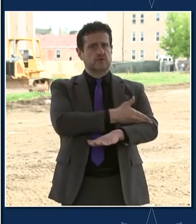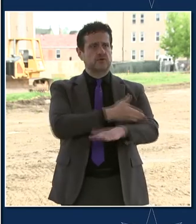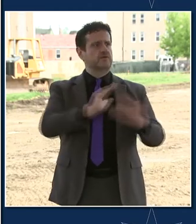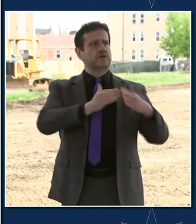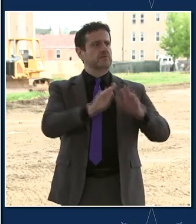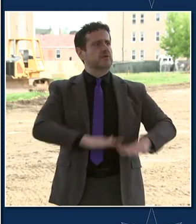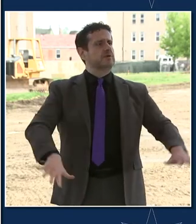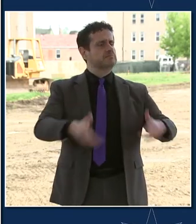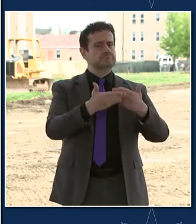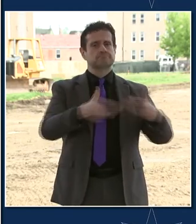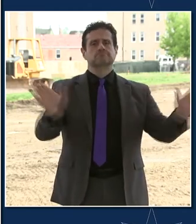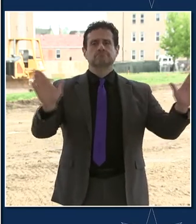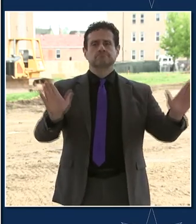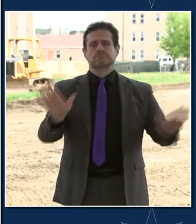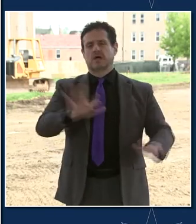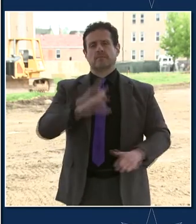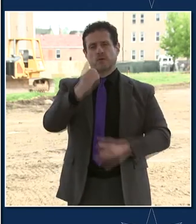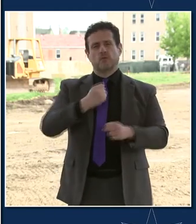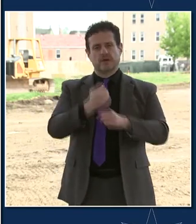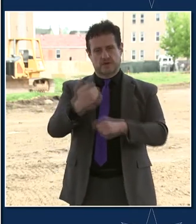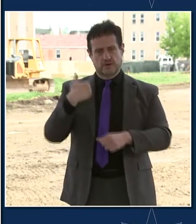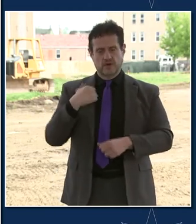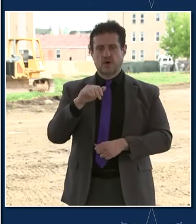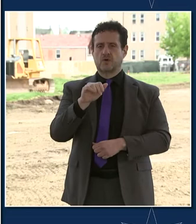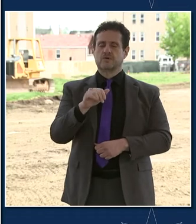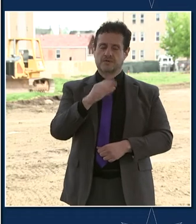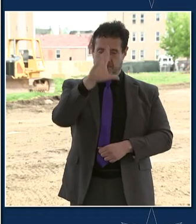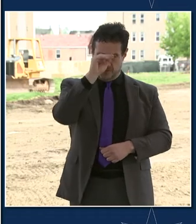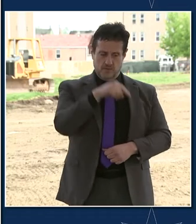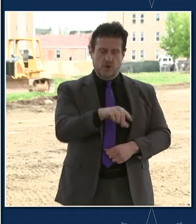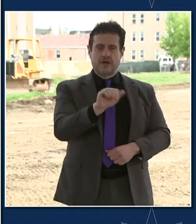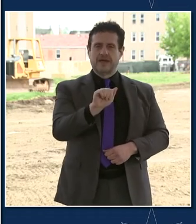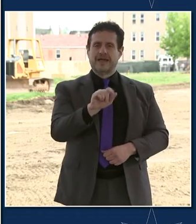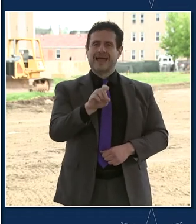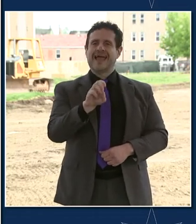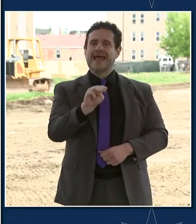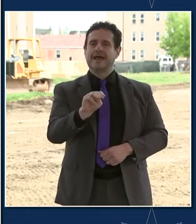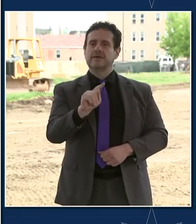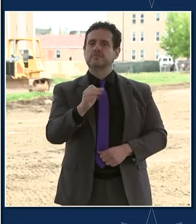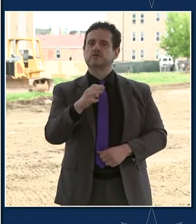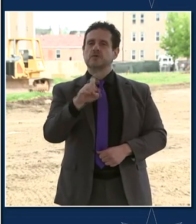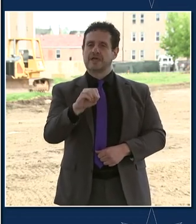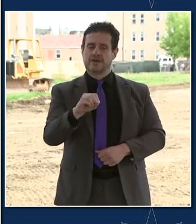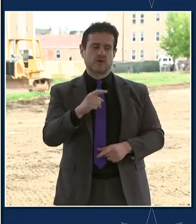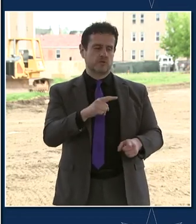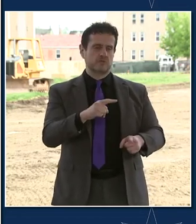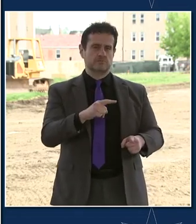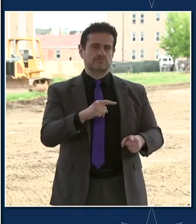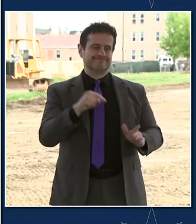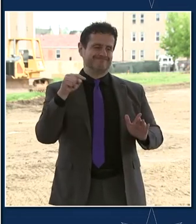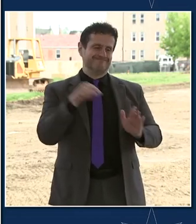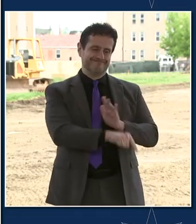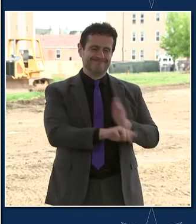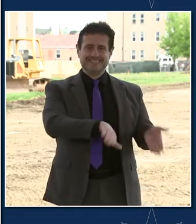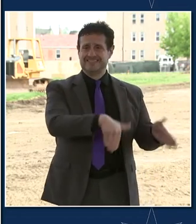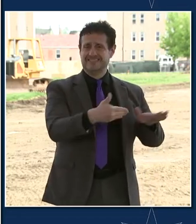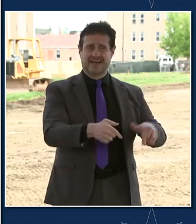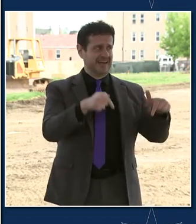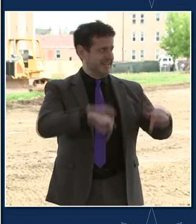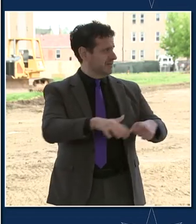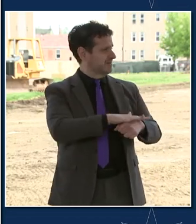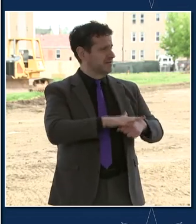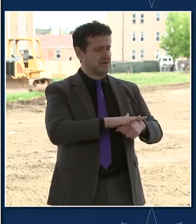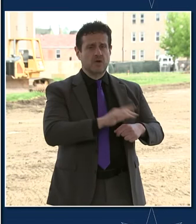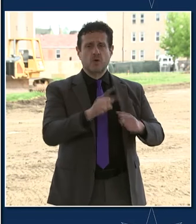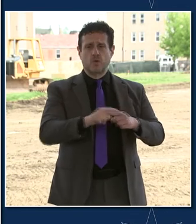Just over a year ago, Adam Toledo lost his life right here at this site. And on your way out, I want you to turn and